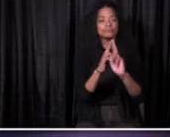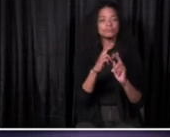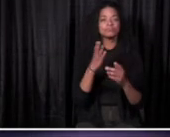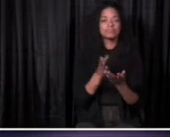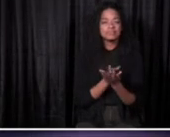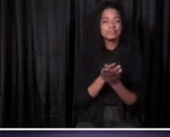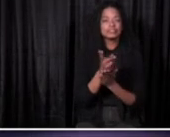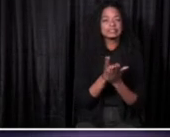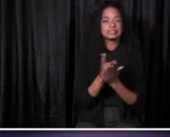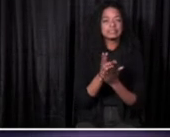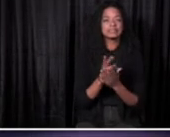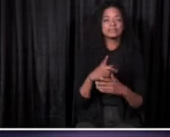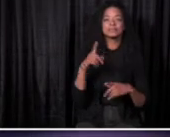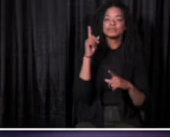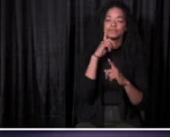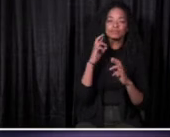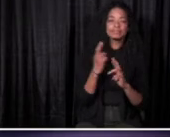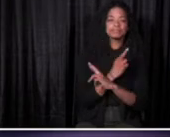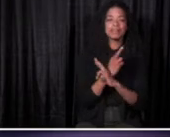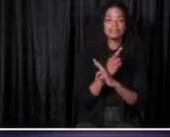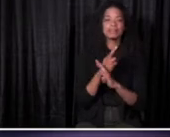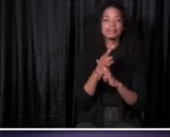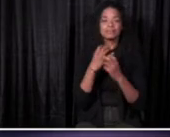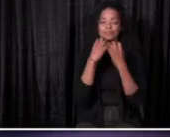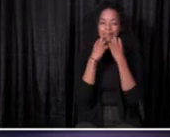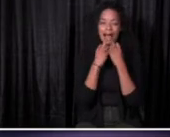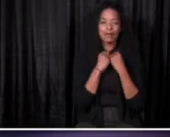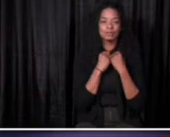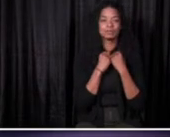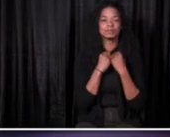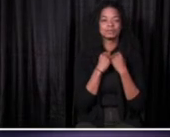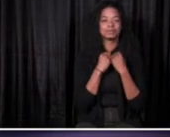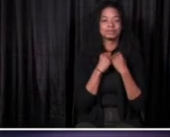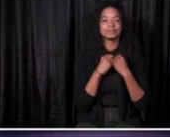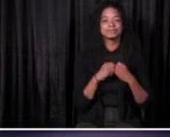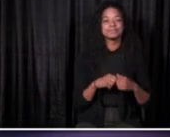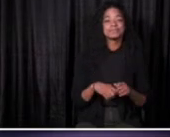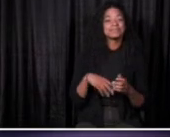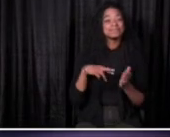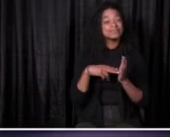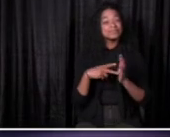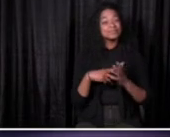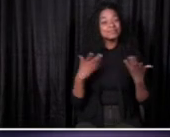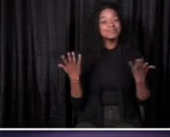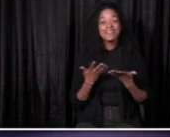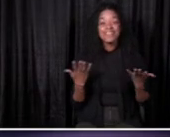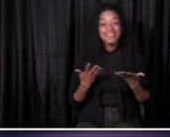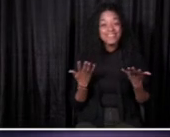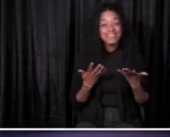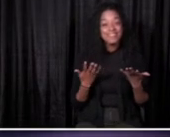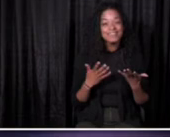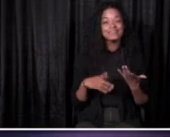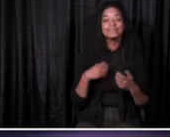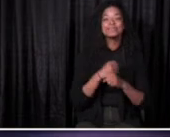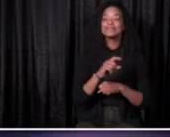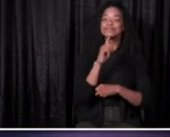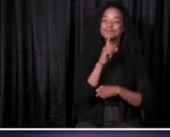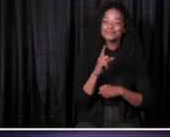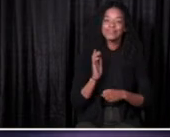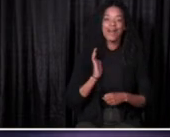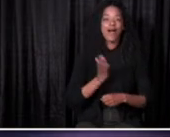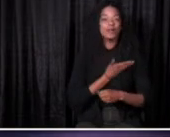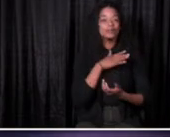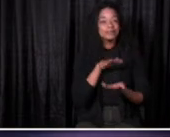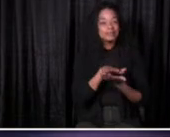respect, and care. It means ensuring that our campus is a welcoming